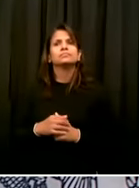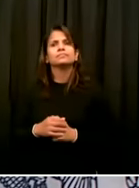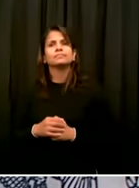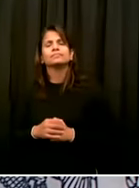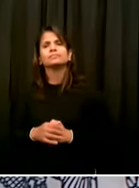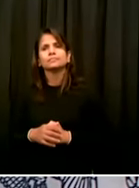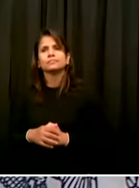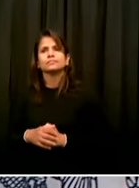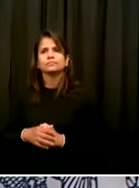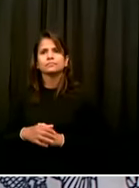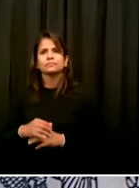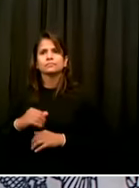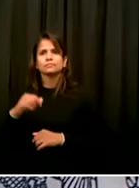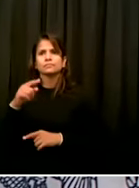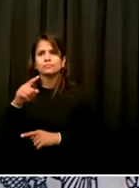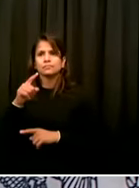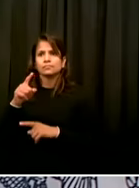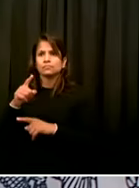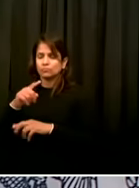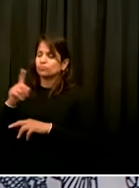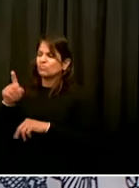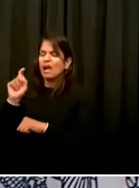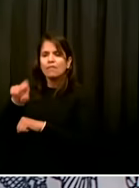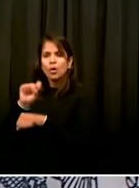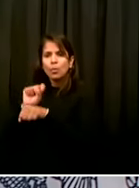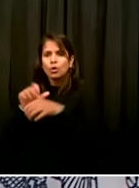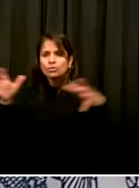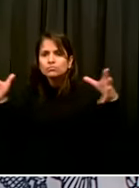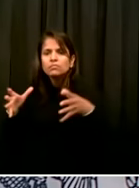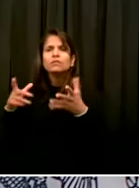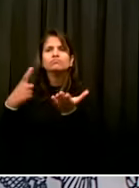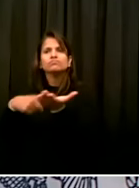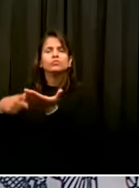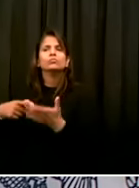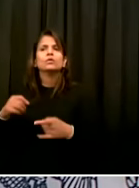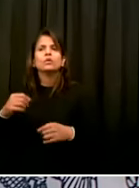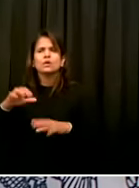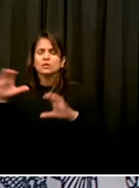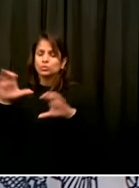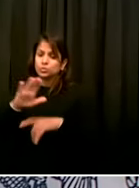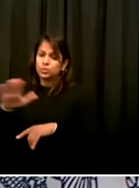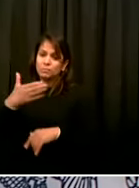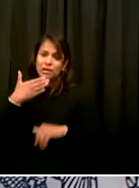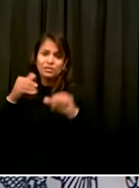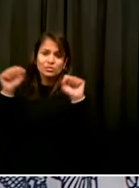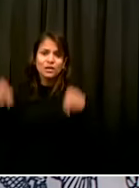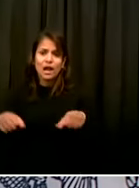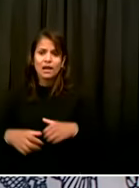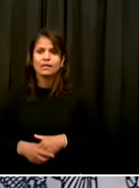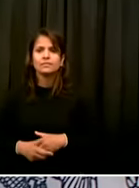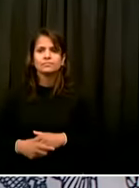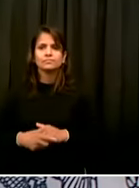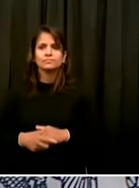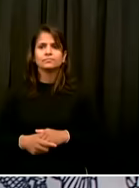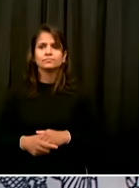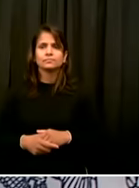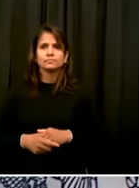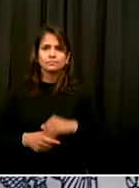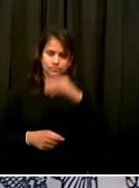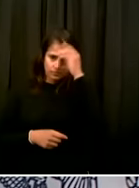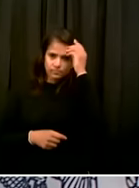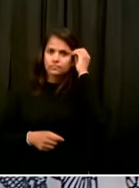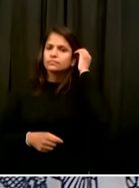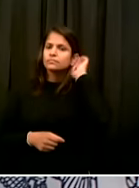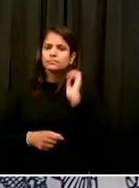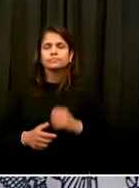Can you hear me? Couldn't hear you there. Go ahead. Sorry. I'd like to follow up on the recent public discussion on whether government